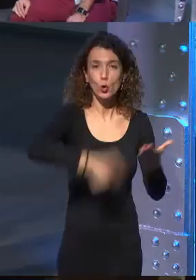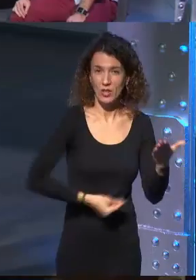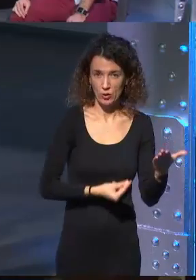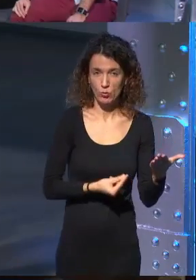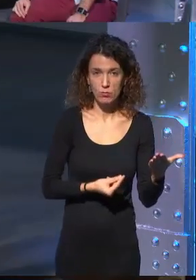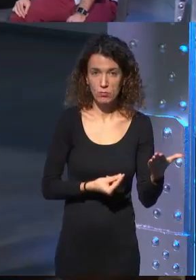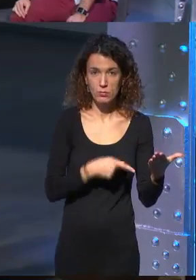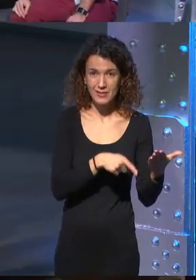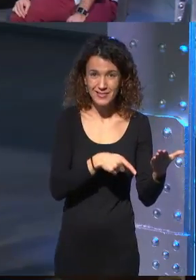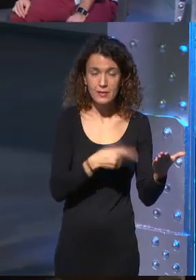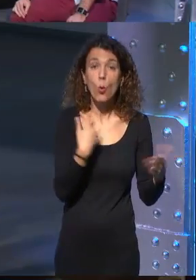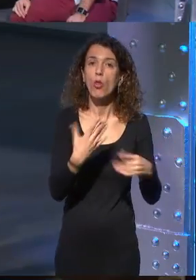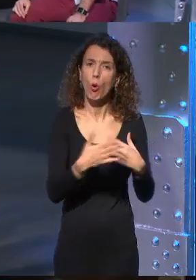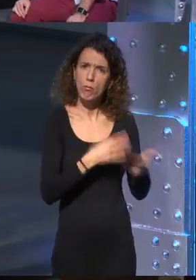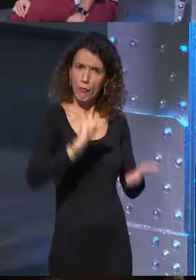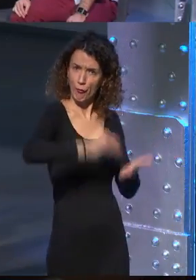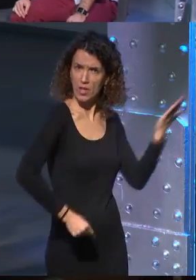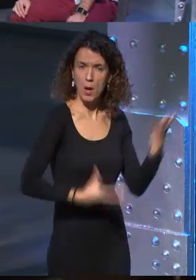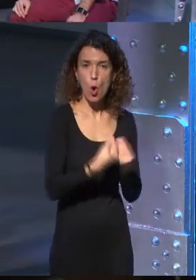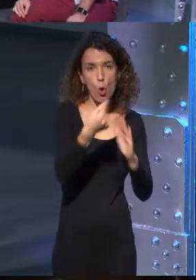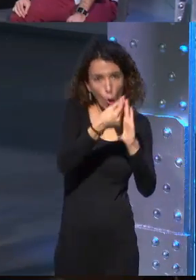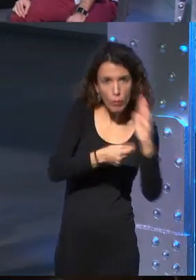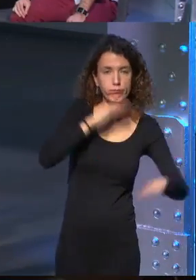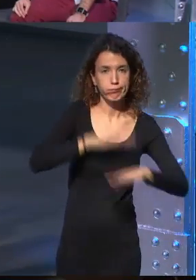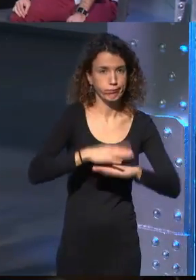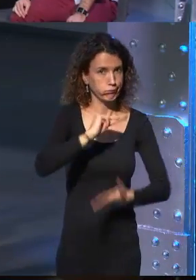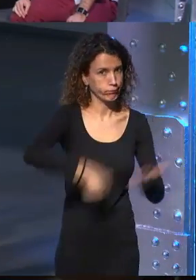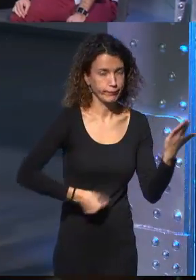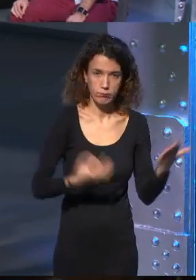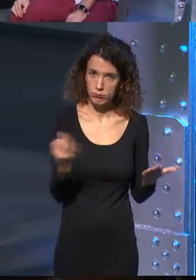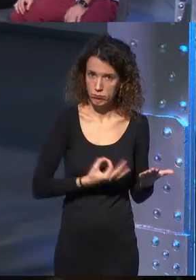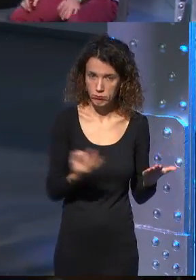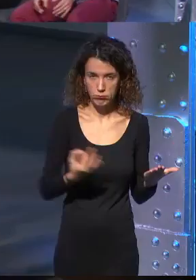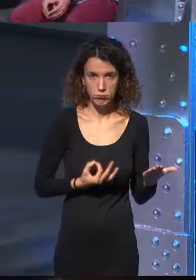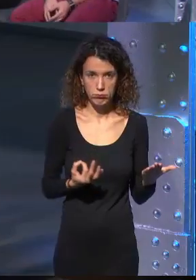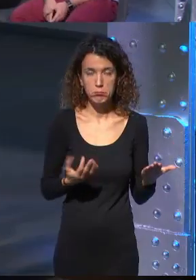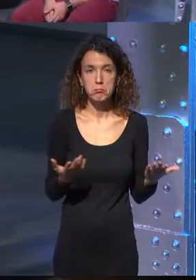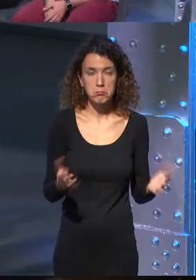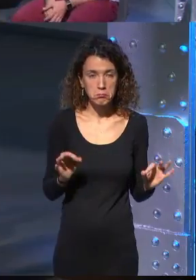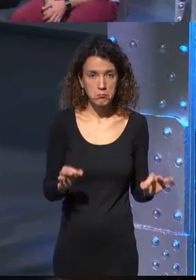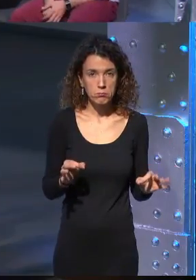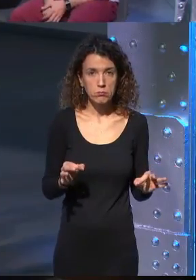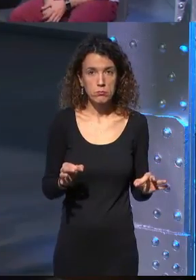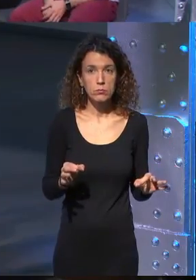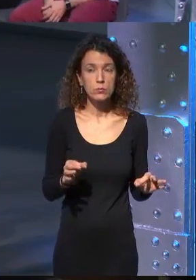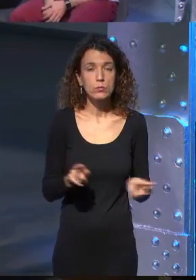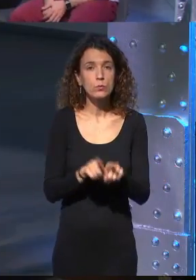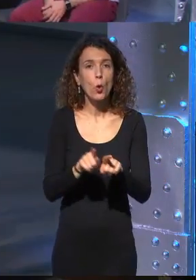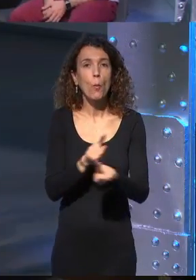I was given my mobile with a contract that I had to sign with several conditions, and